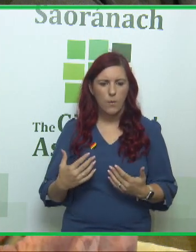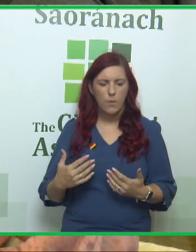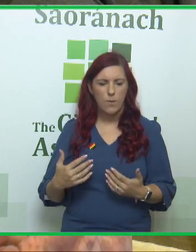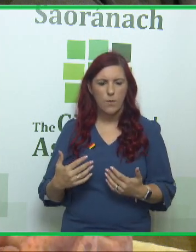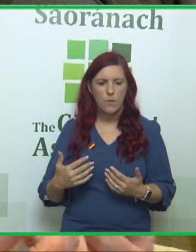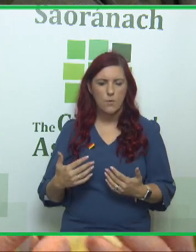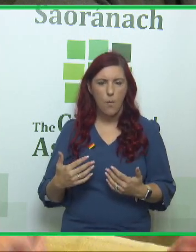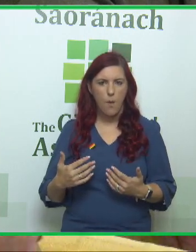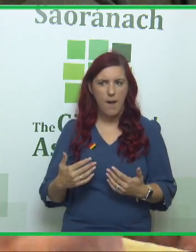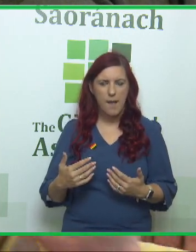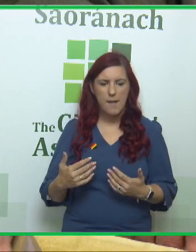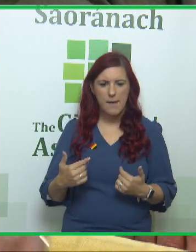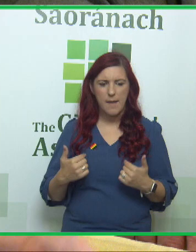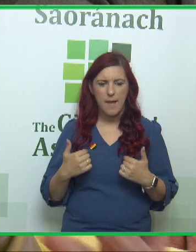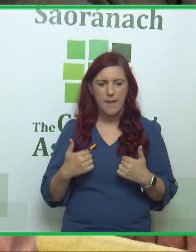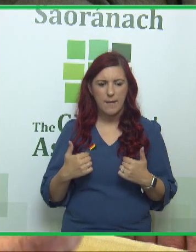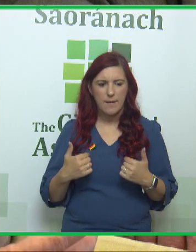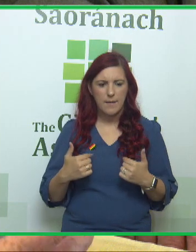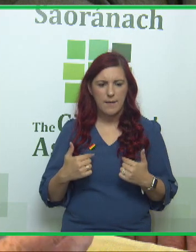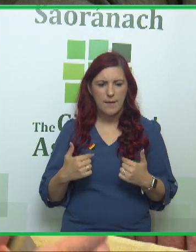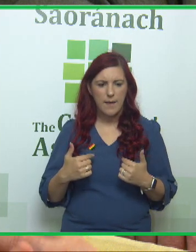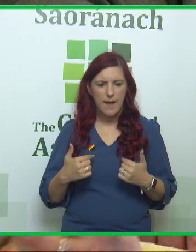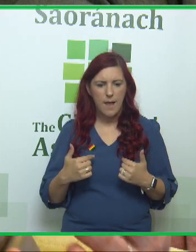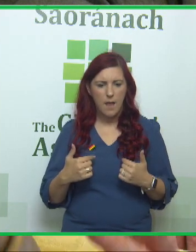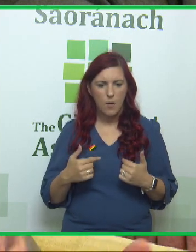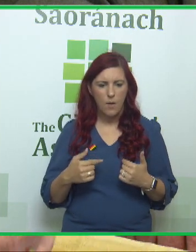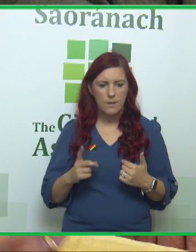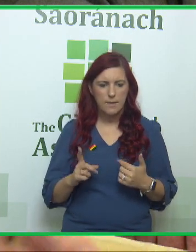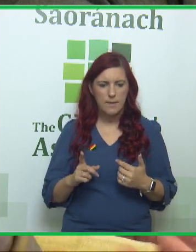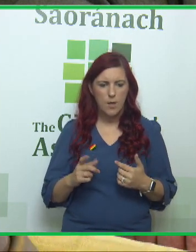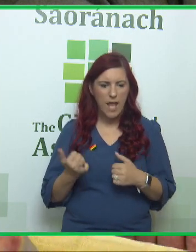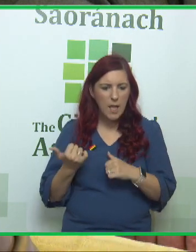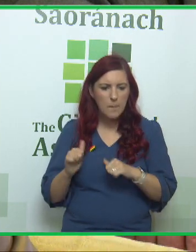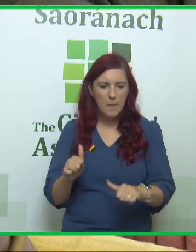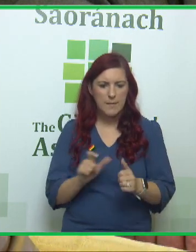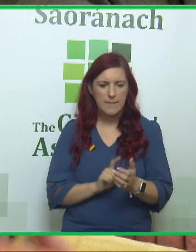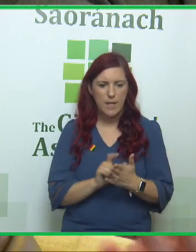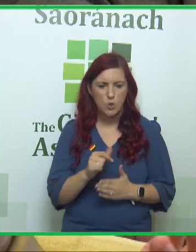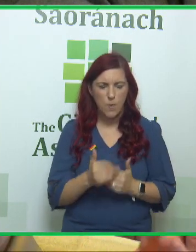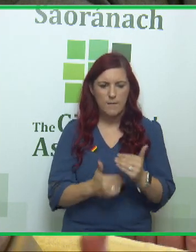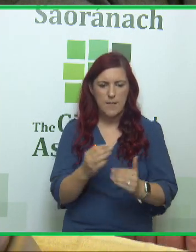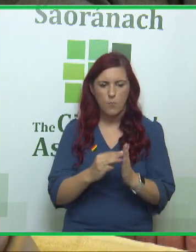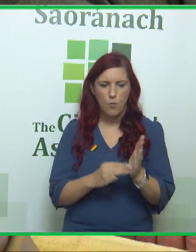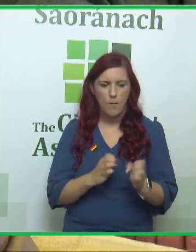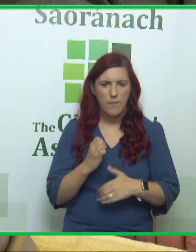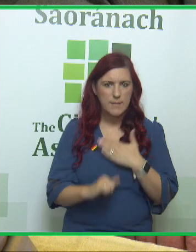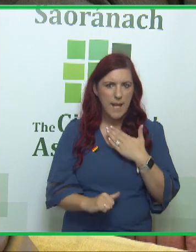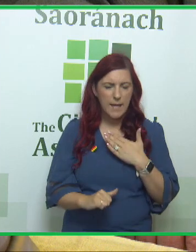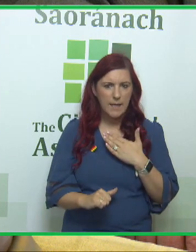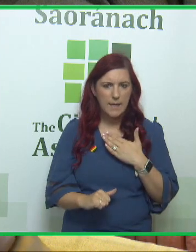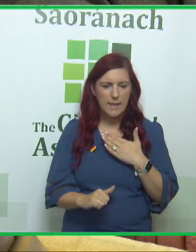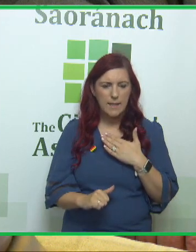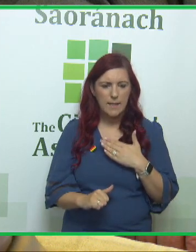recovery. I implemented a 12-step program. That's on a daily basis. When I don't implement